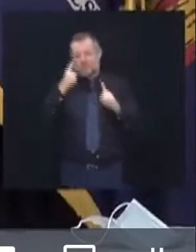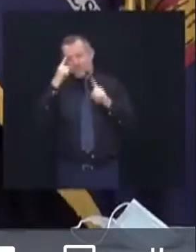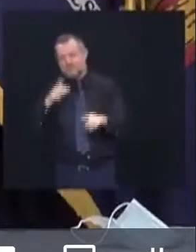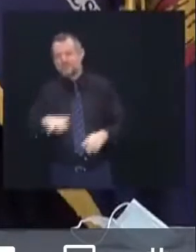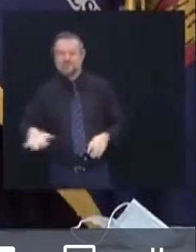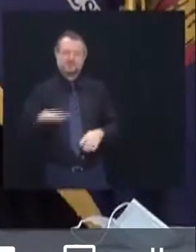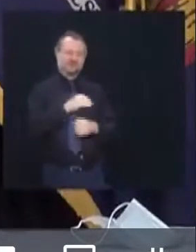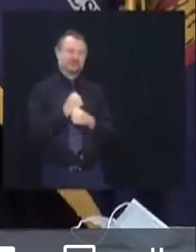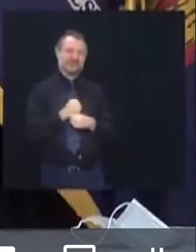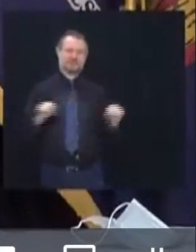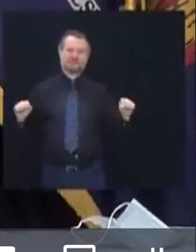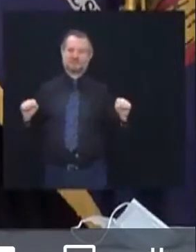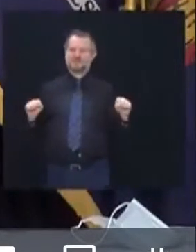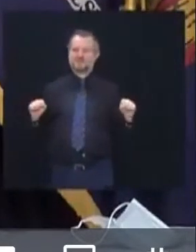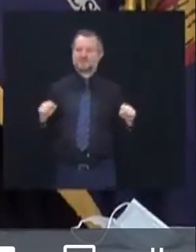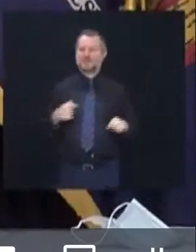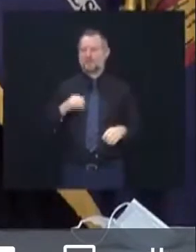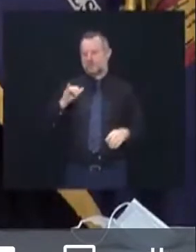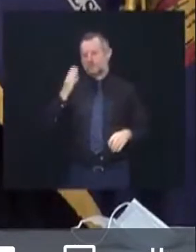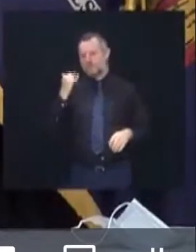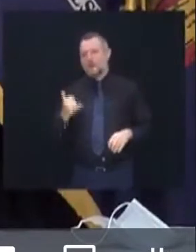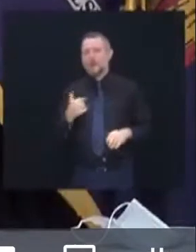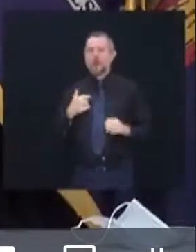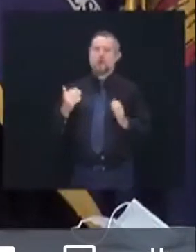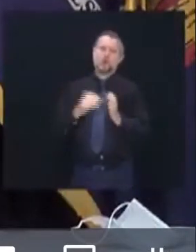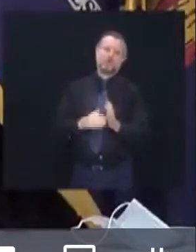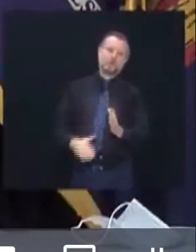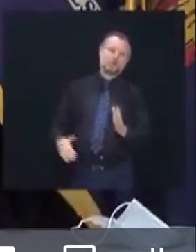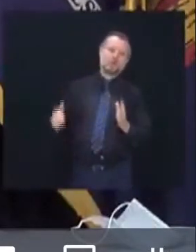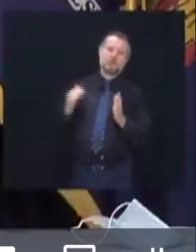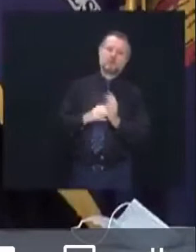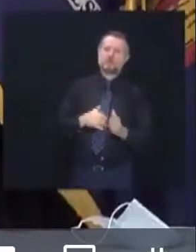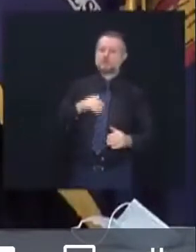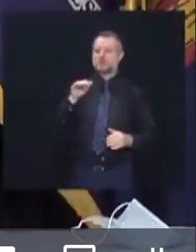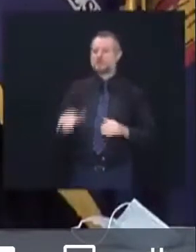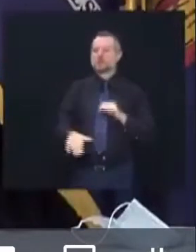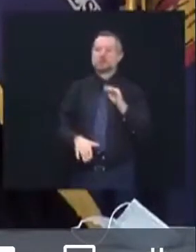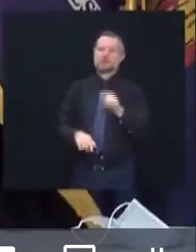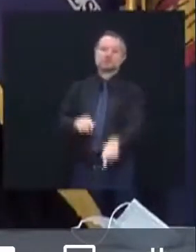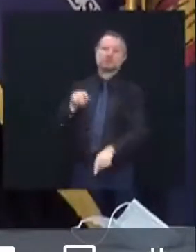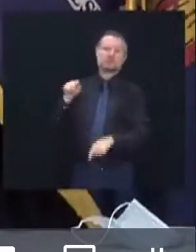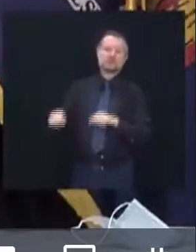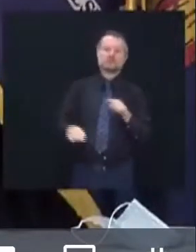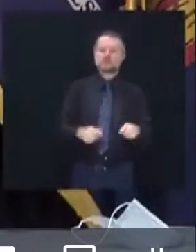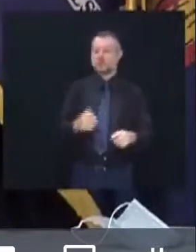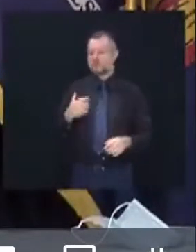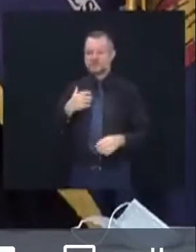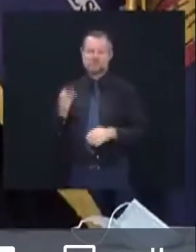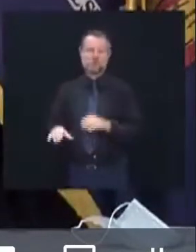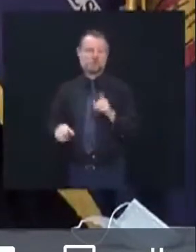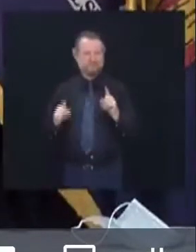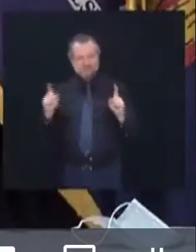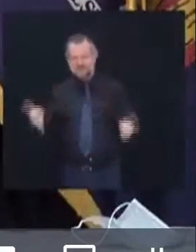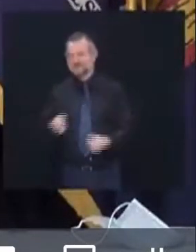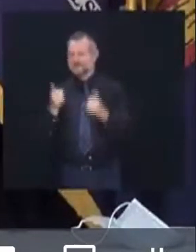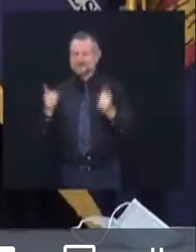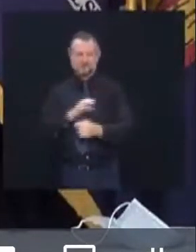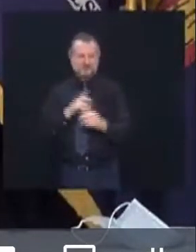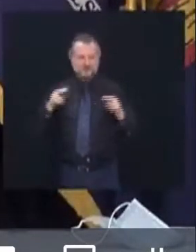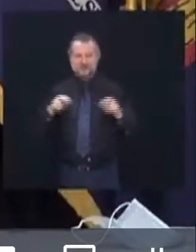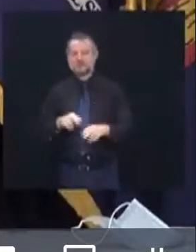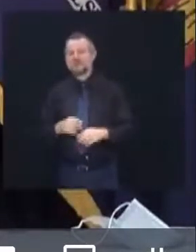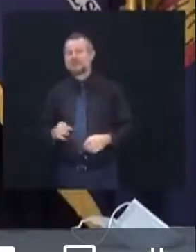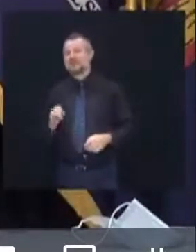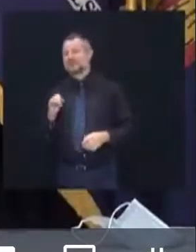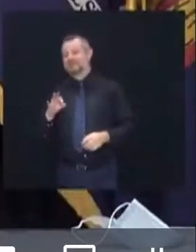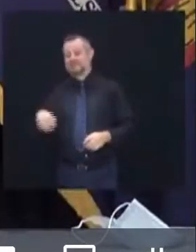have, and that's why I've been harping on enforcement, because you don't have a cluster unless you